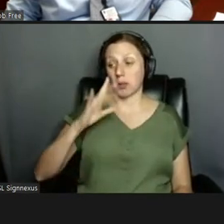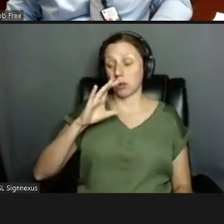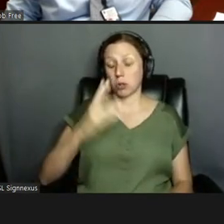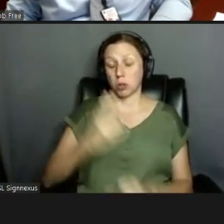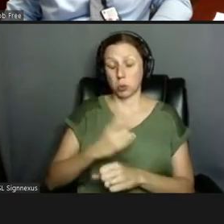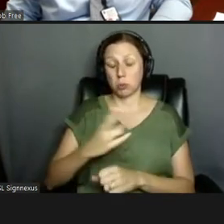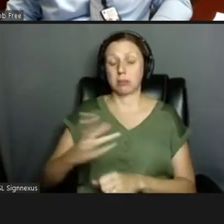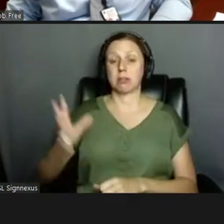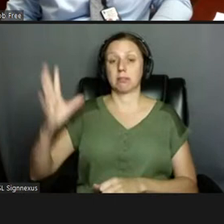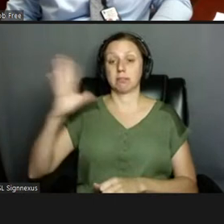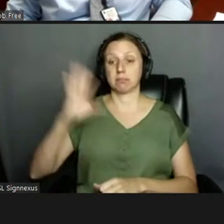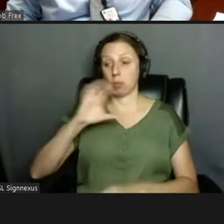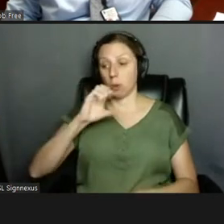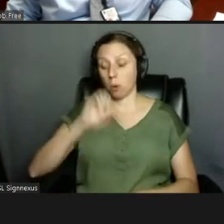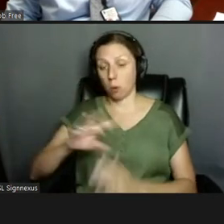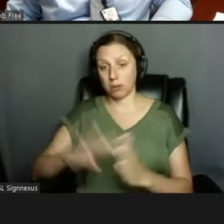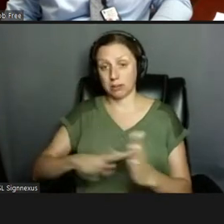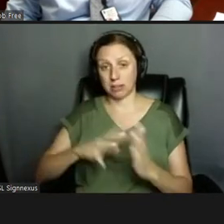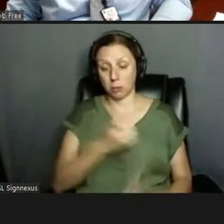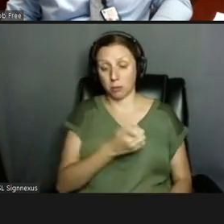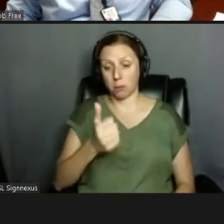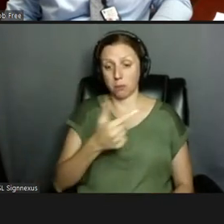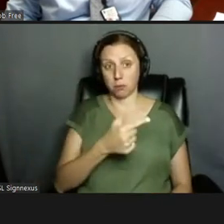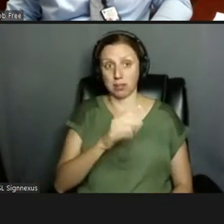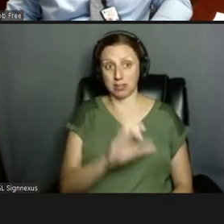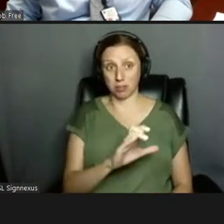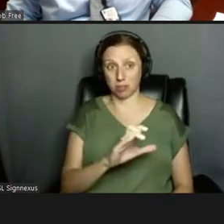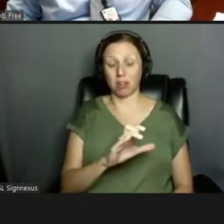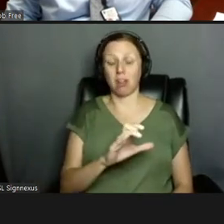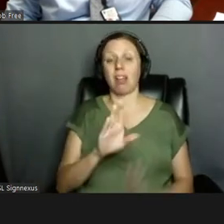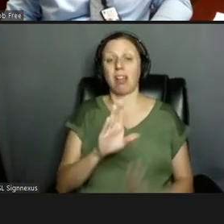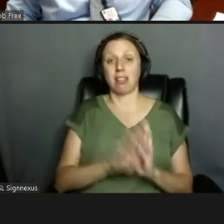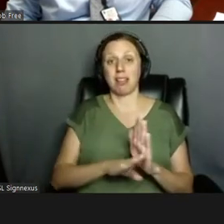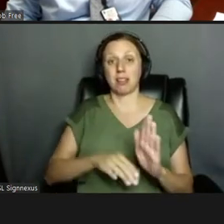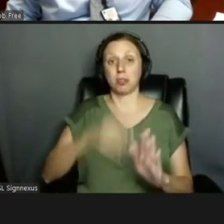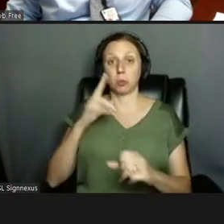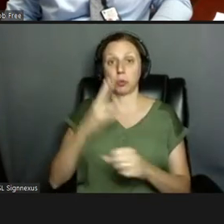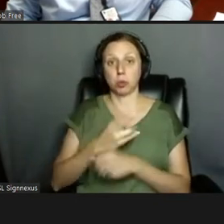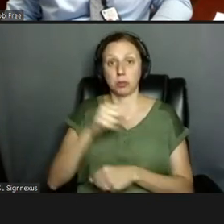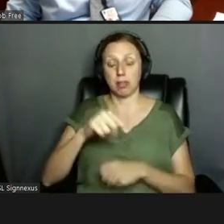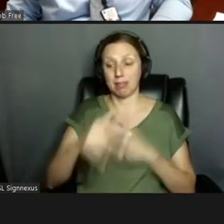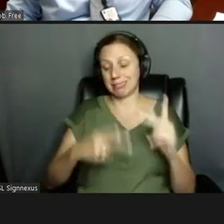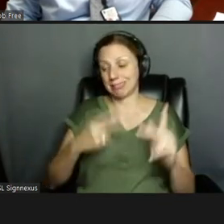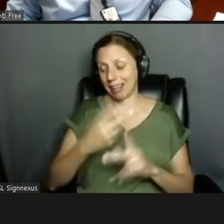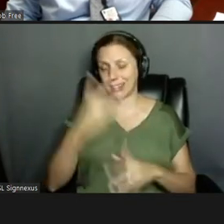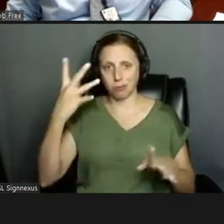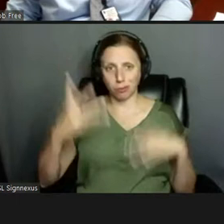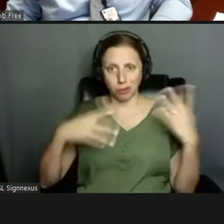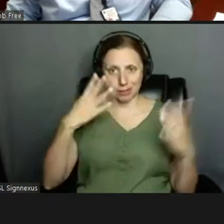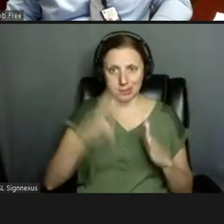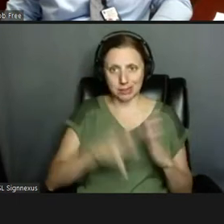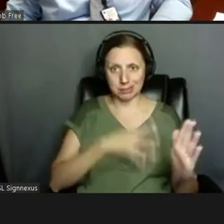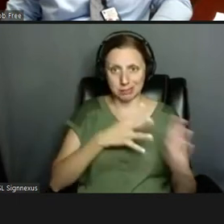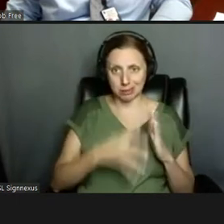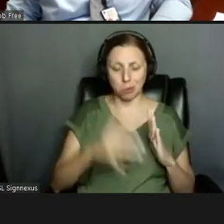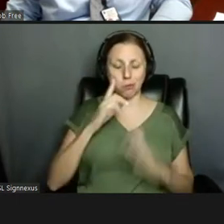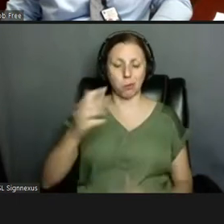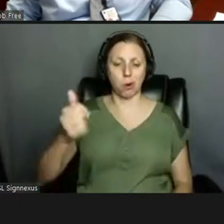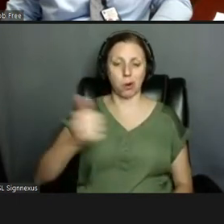off your schedule than to impose this kind of, crazy schedule on the